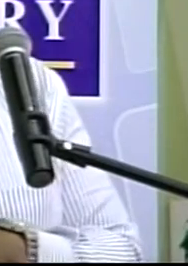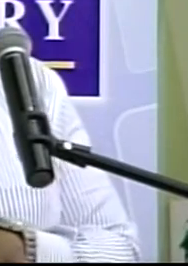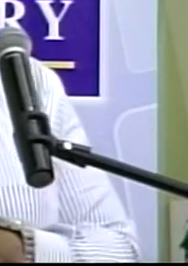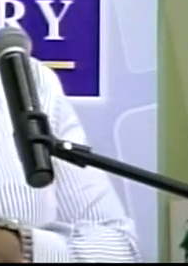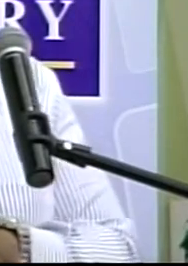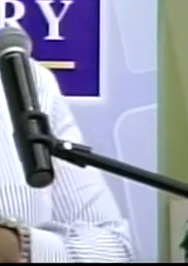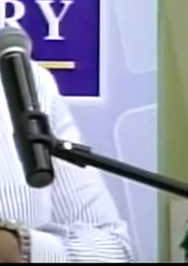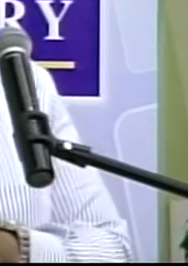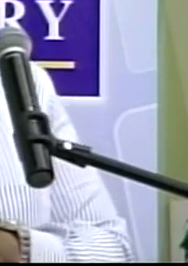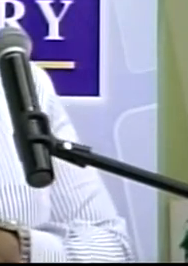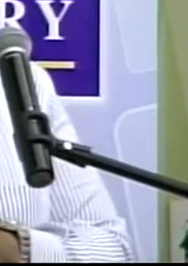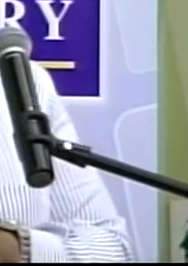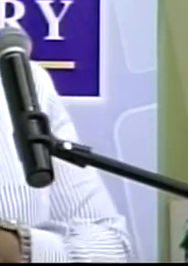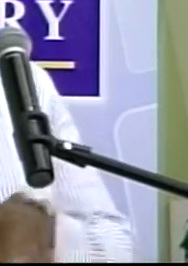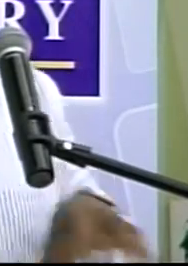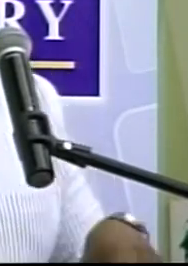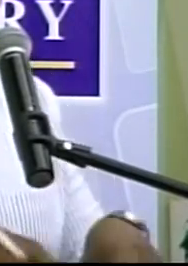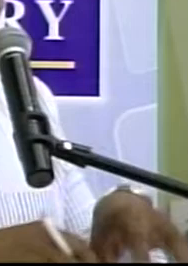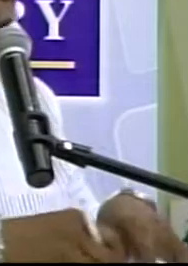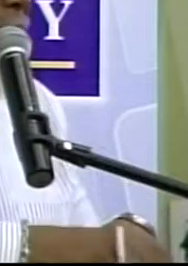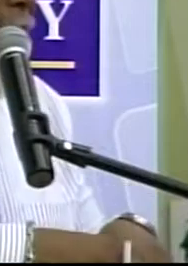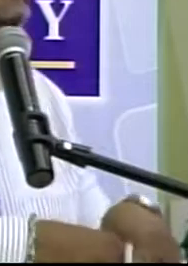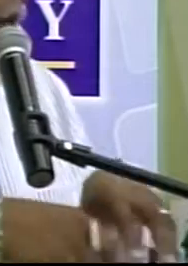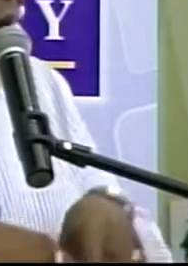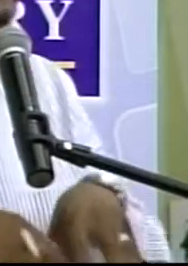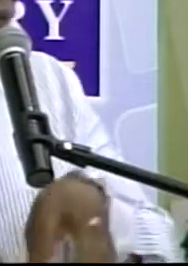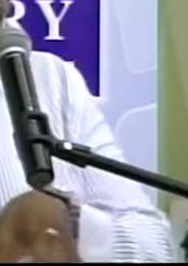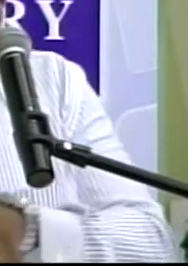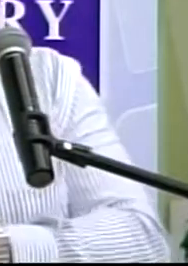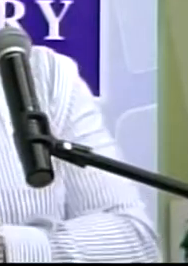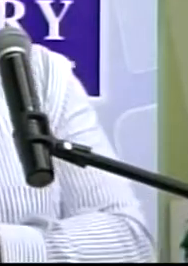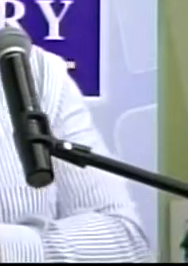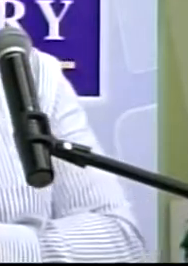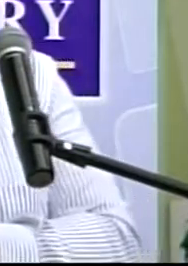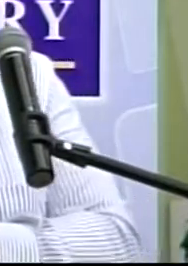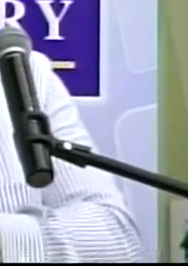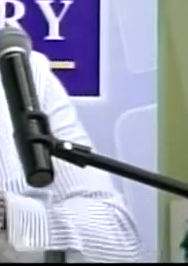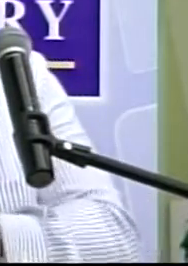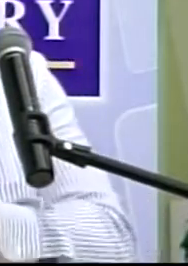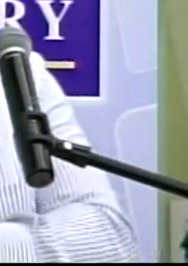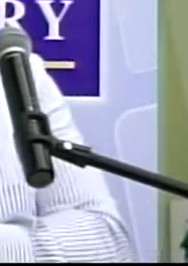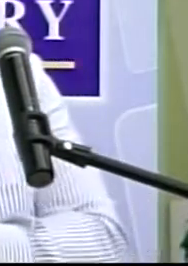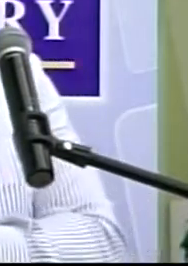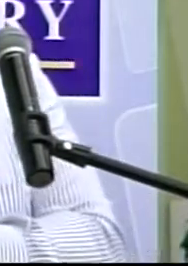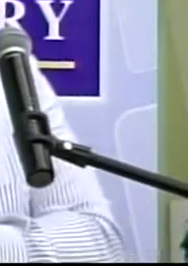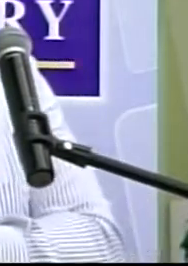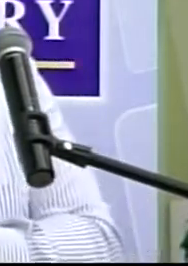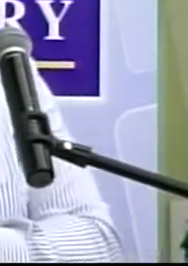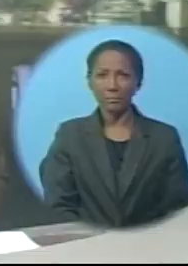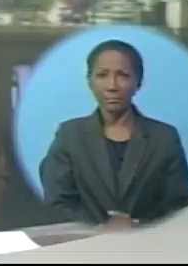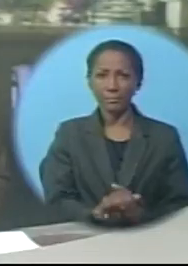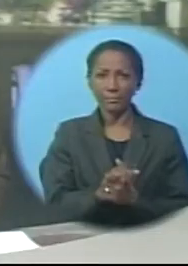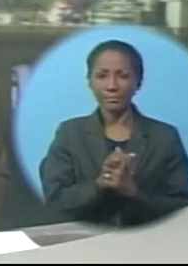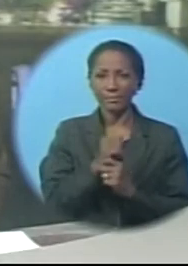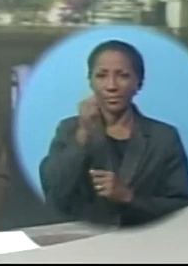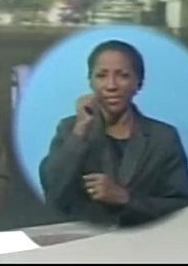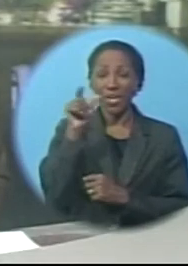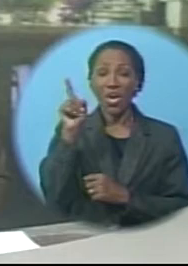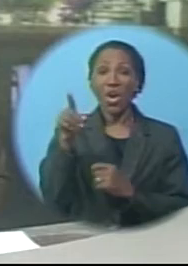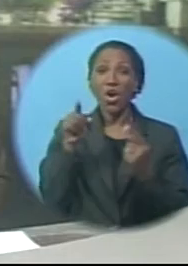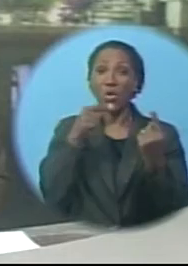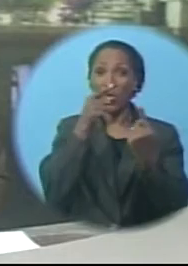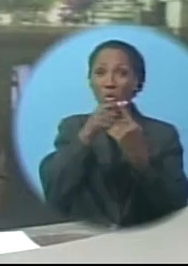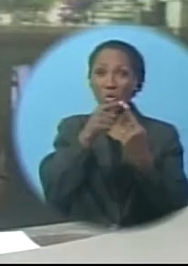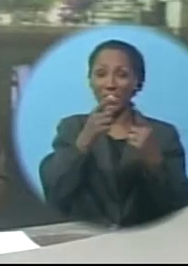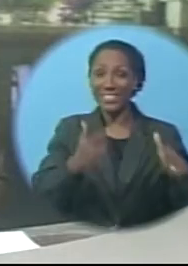to be exposed and vulnerable needs to be part of the consideration to be able to close down. Her goal